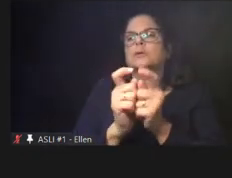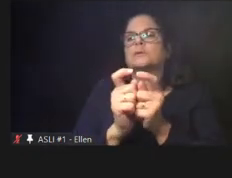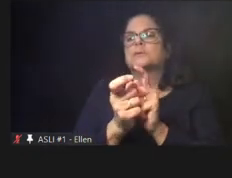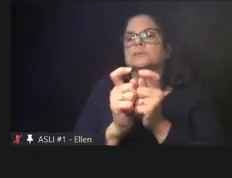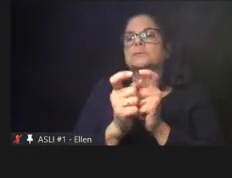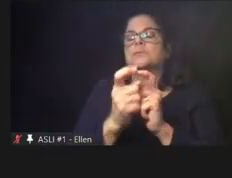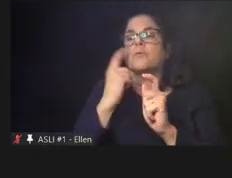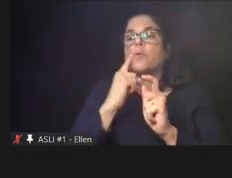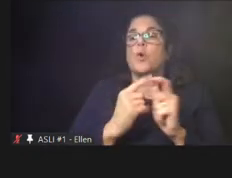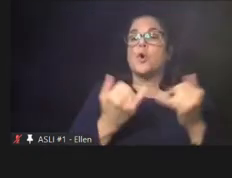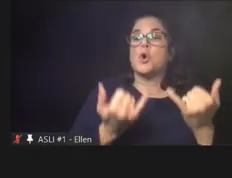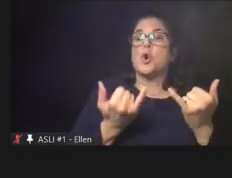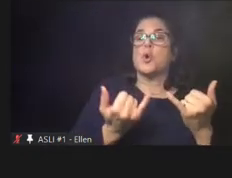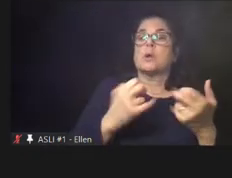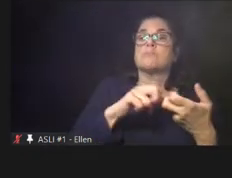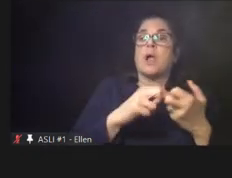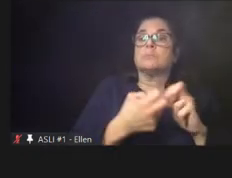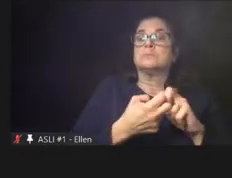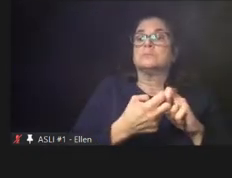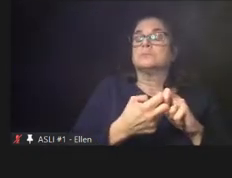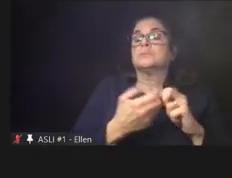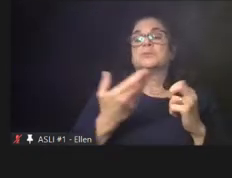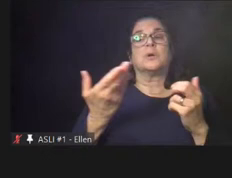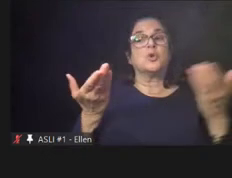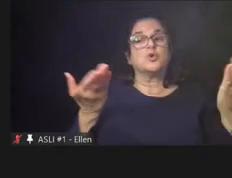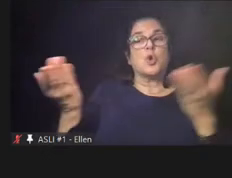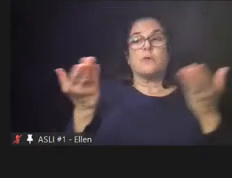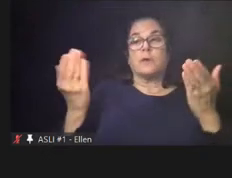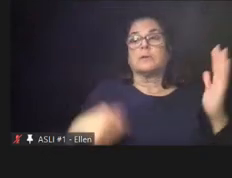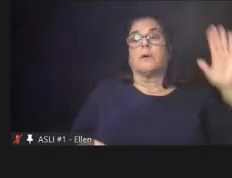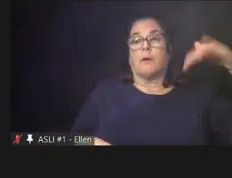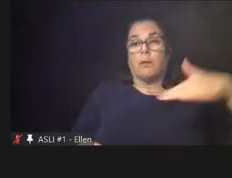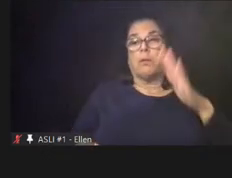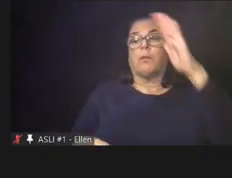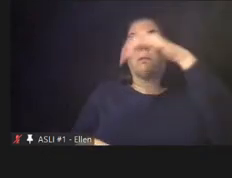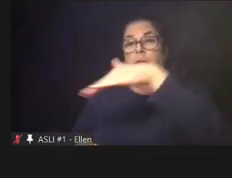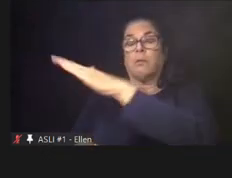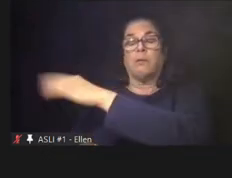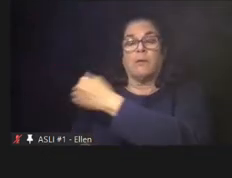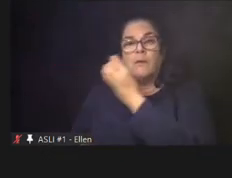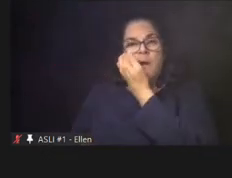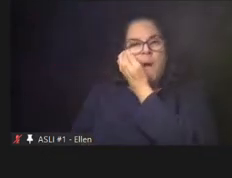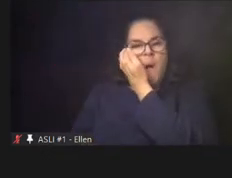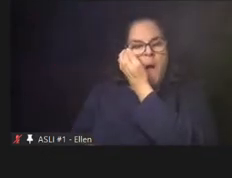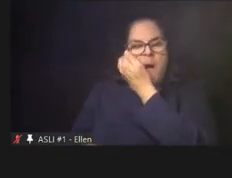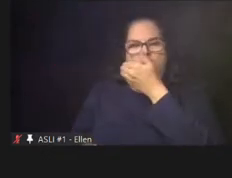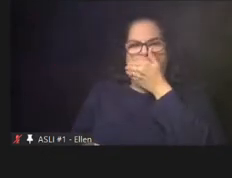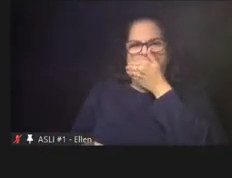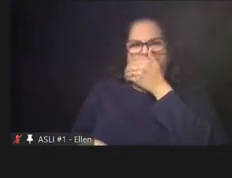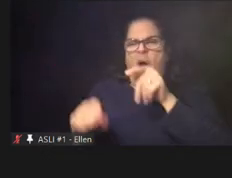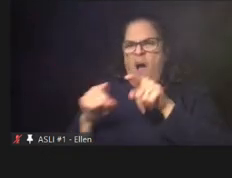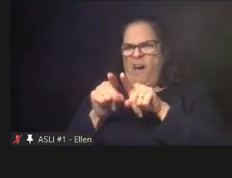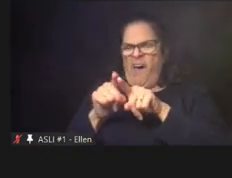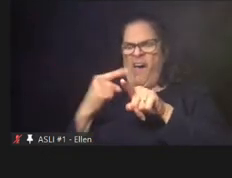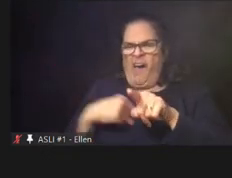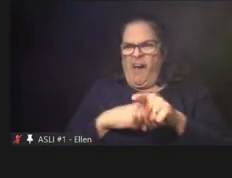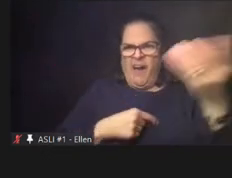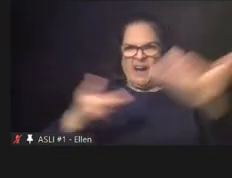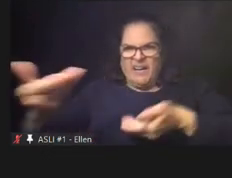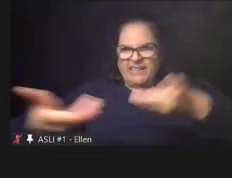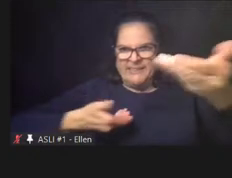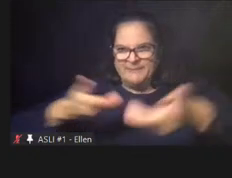current issues with inconsistent and unreliable service, while the CTA continues to pursue aggressive hiring strategies for both